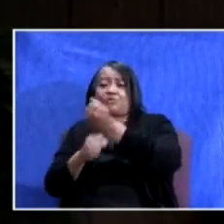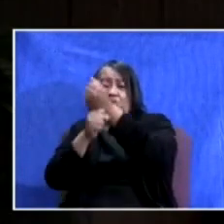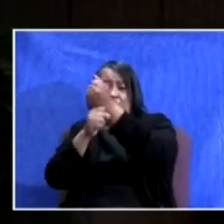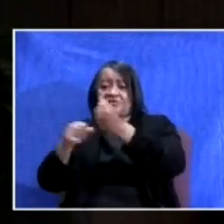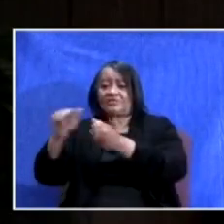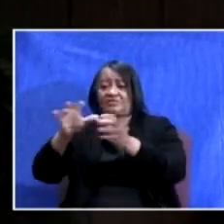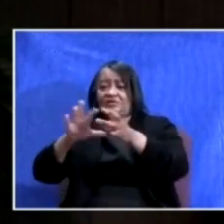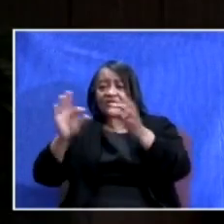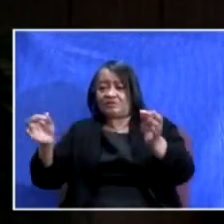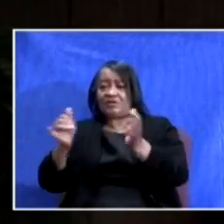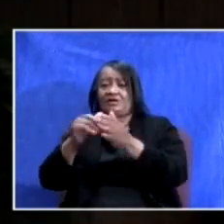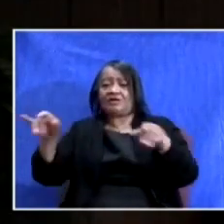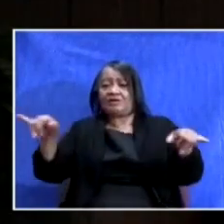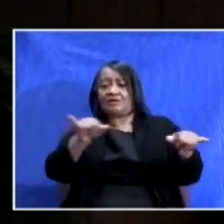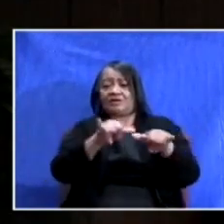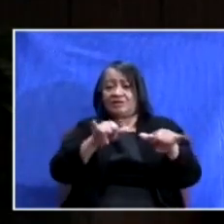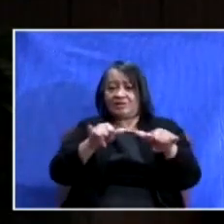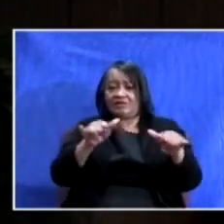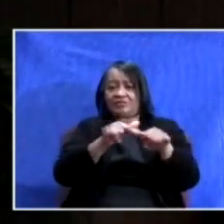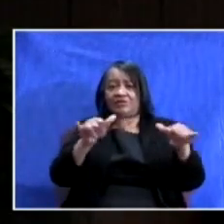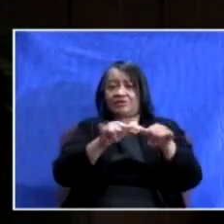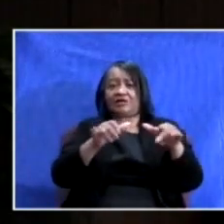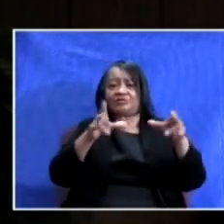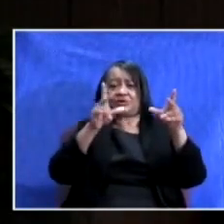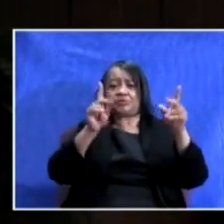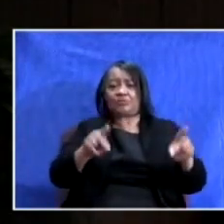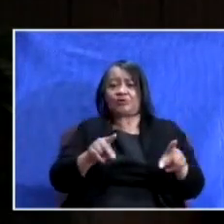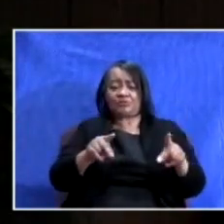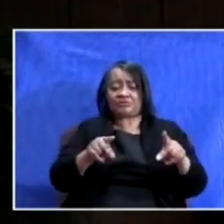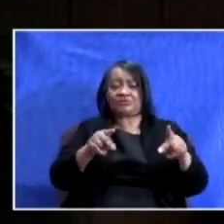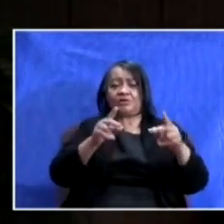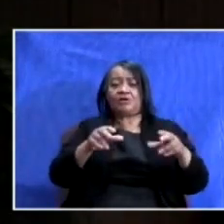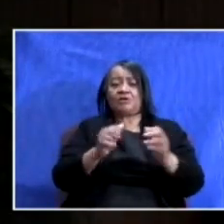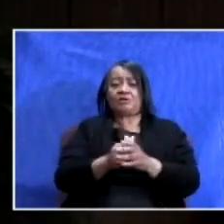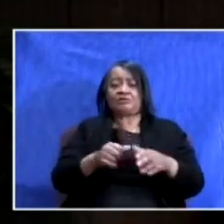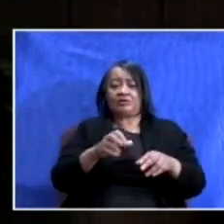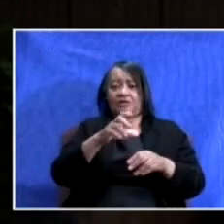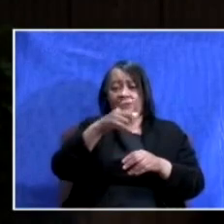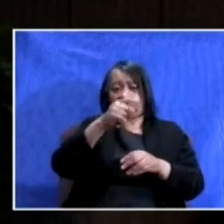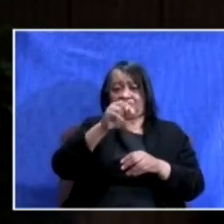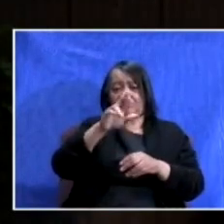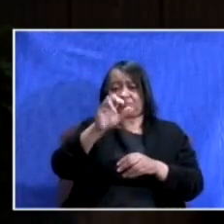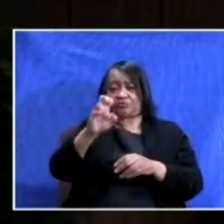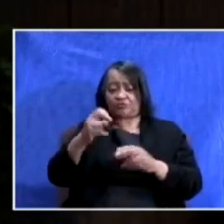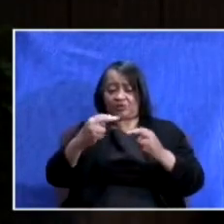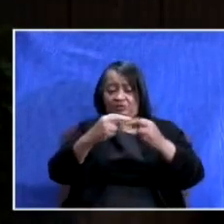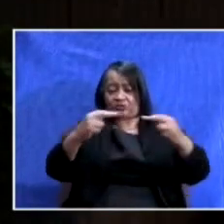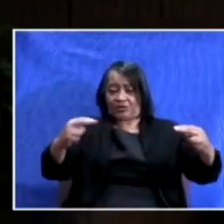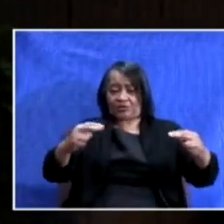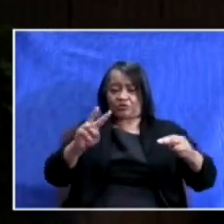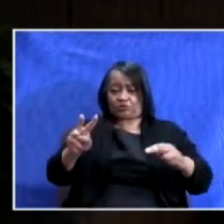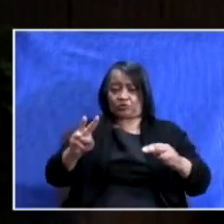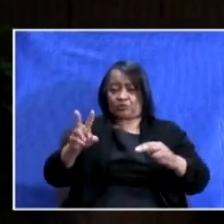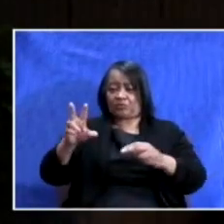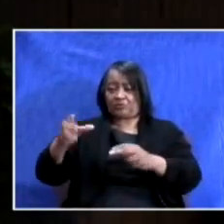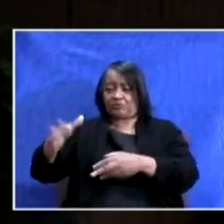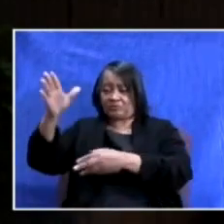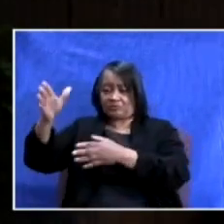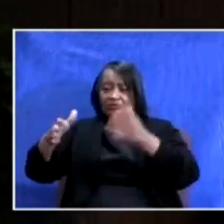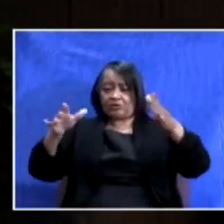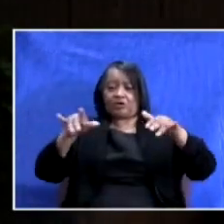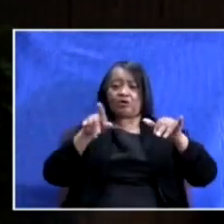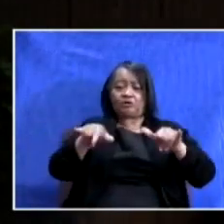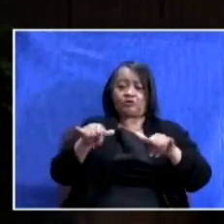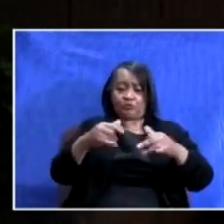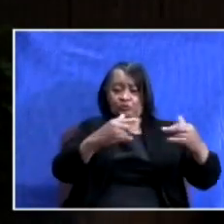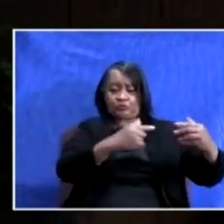parallels on a track, like a track has two rails. And these two parables are